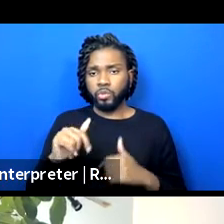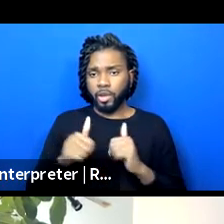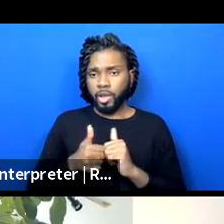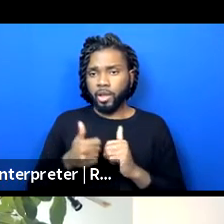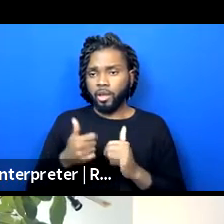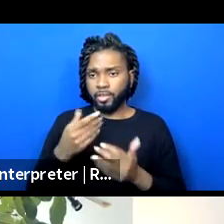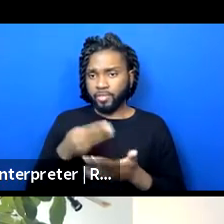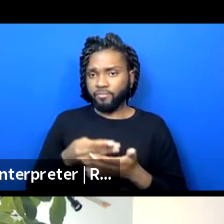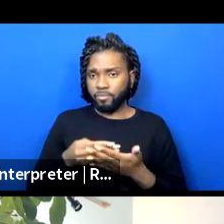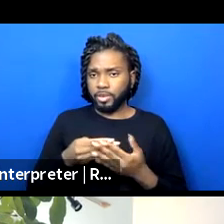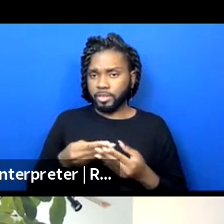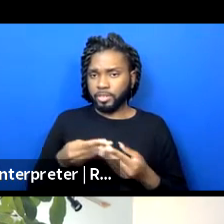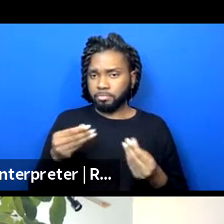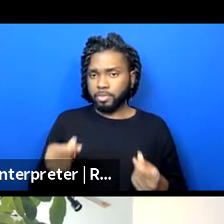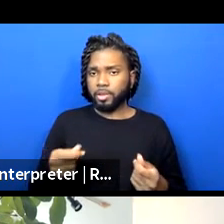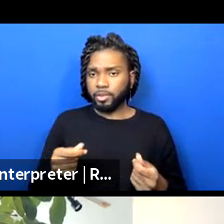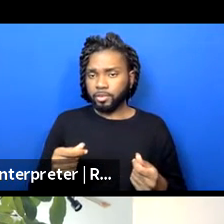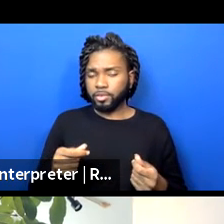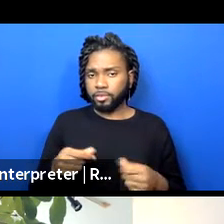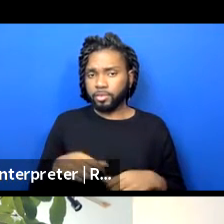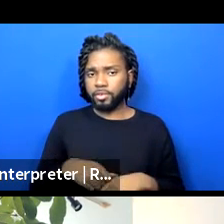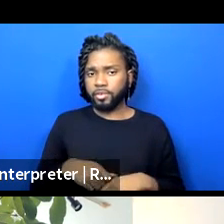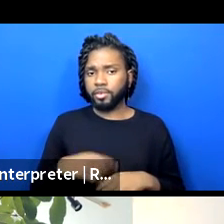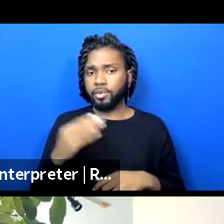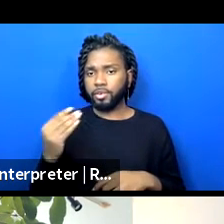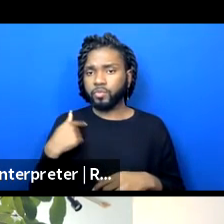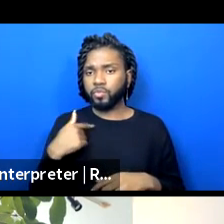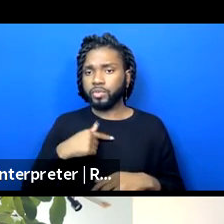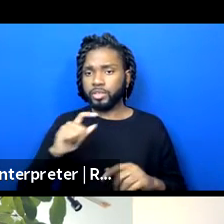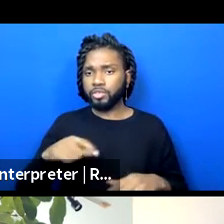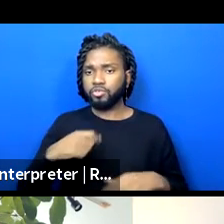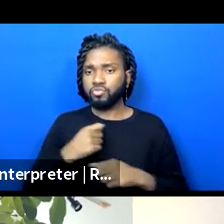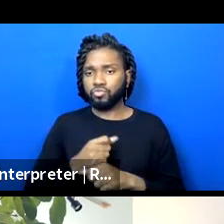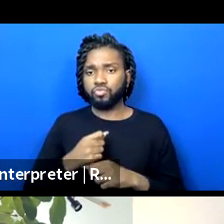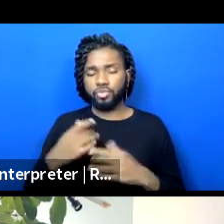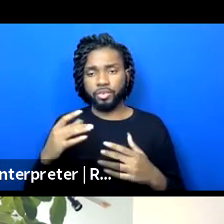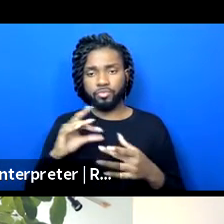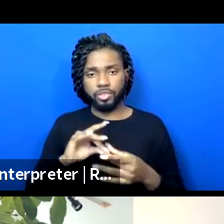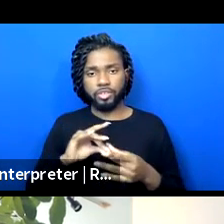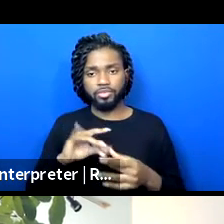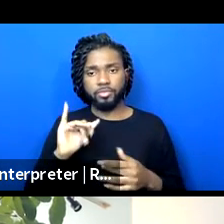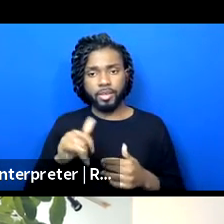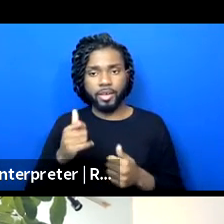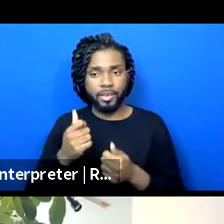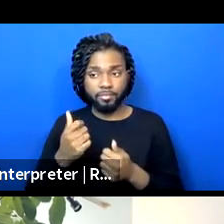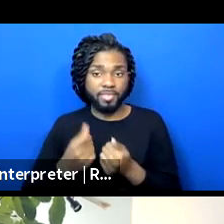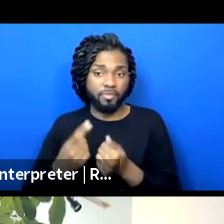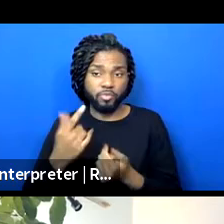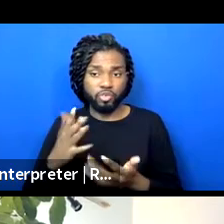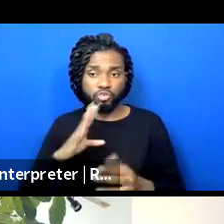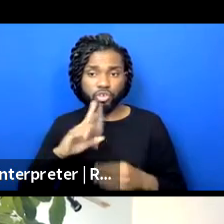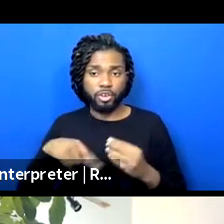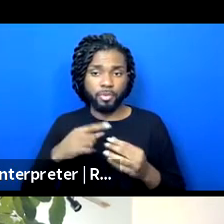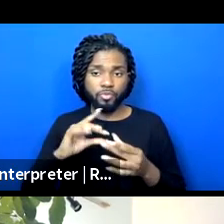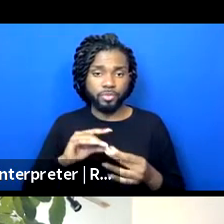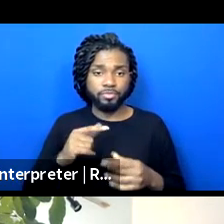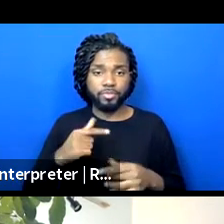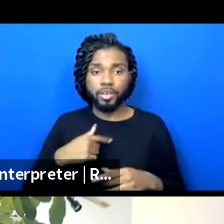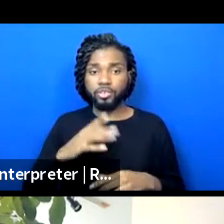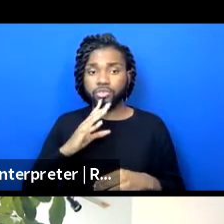being spent, and we need to create those relationships. Everybody talks about relationships, you know, and I talked about